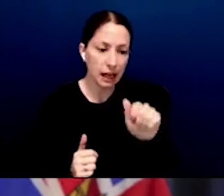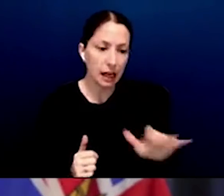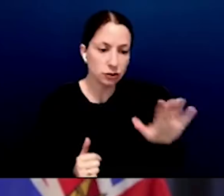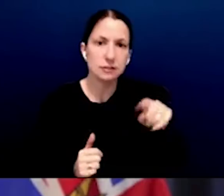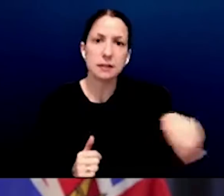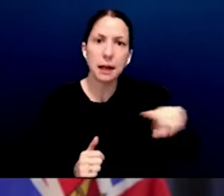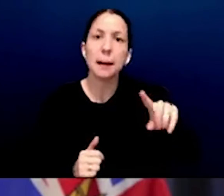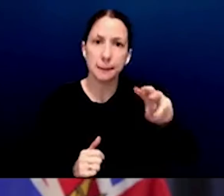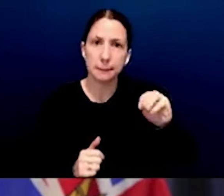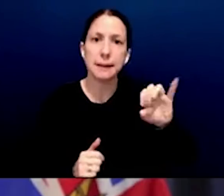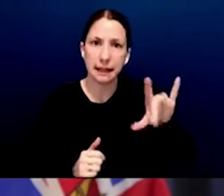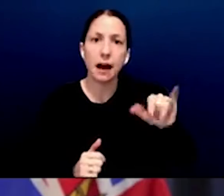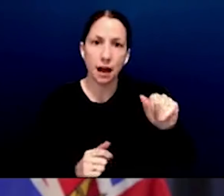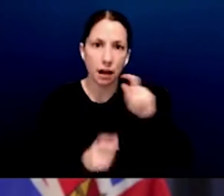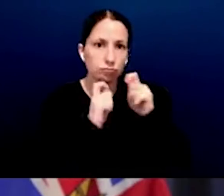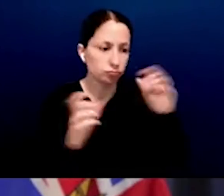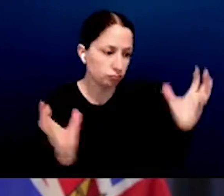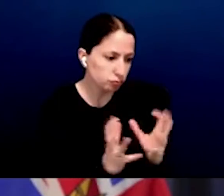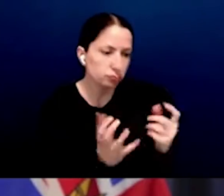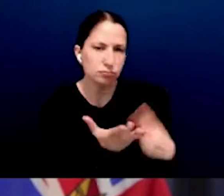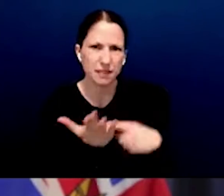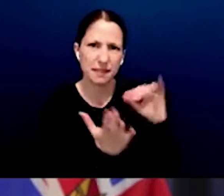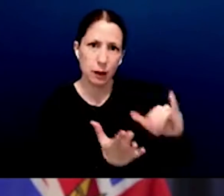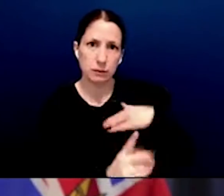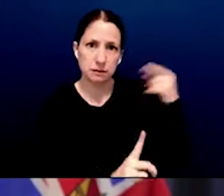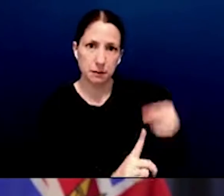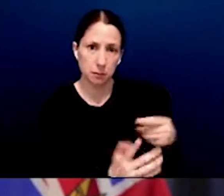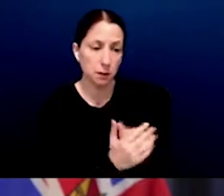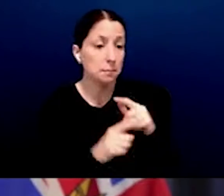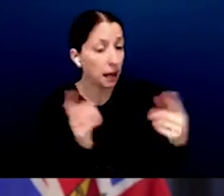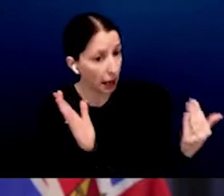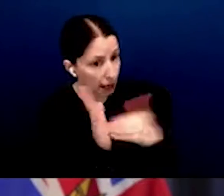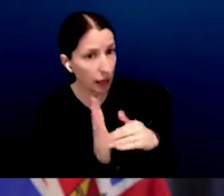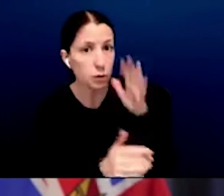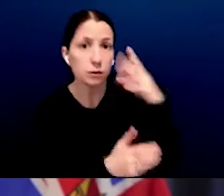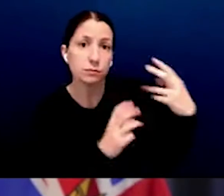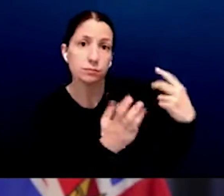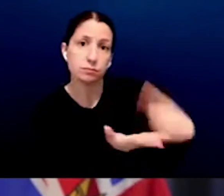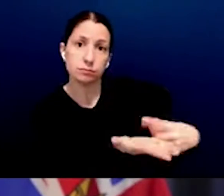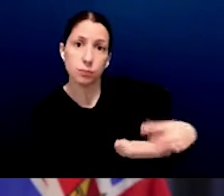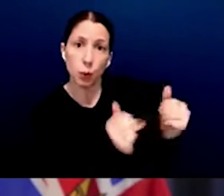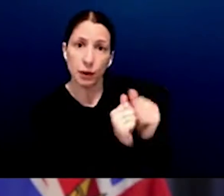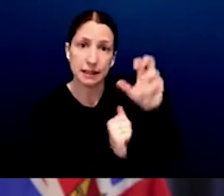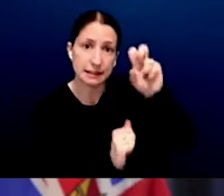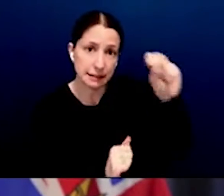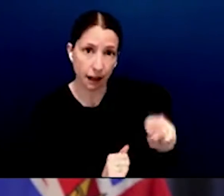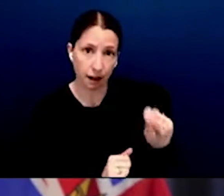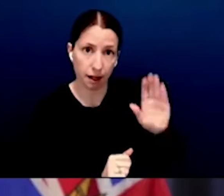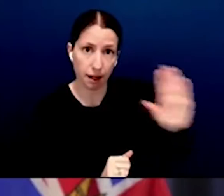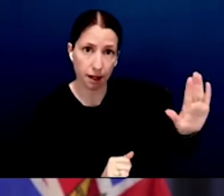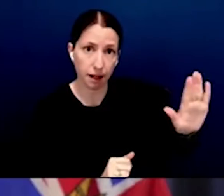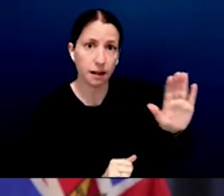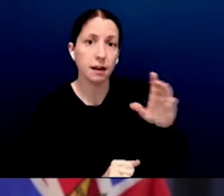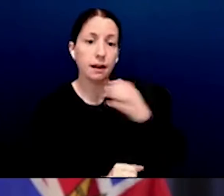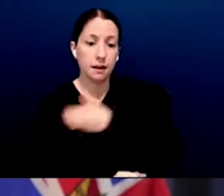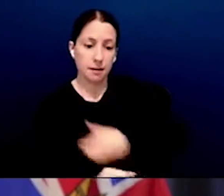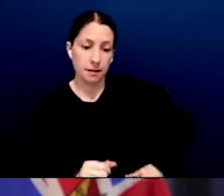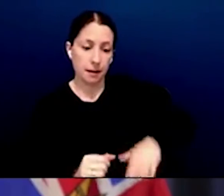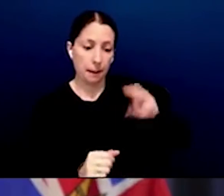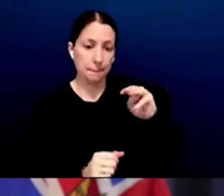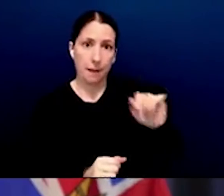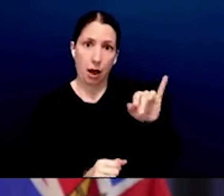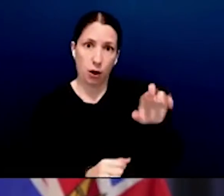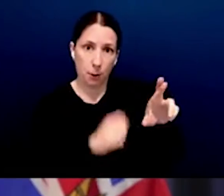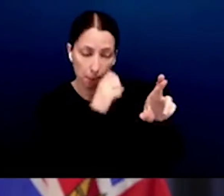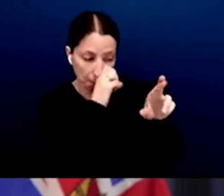visit Seattle this week to talk to the Mayor of Seattle about pressing issues that we've been working on over the past number of months, to sit down